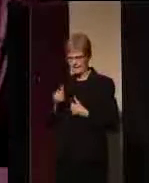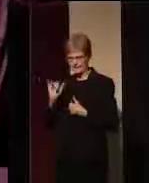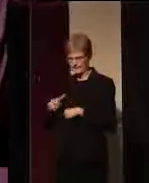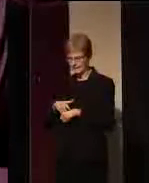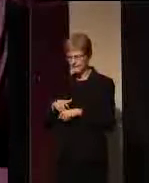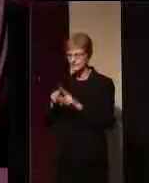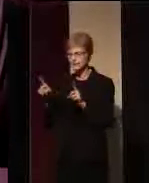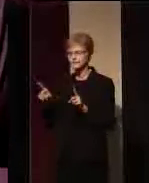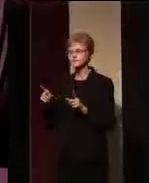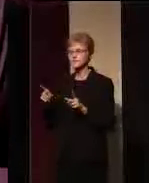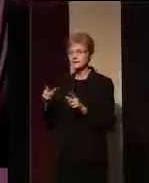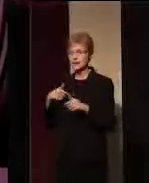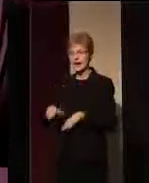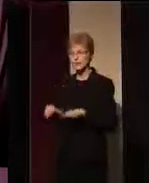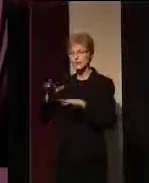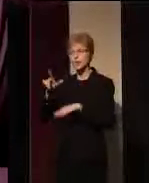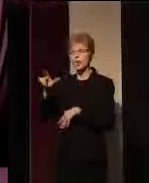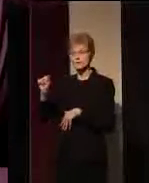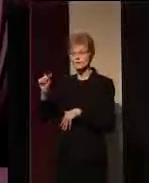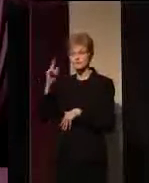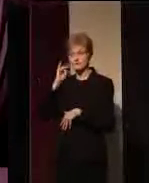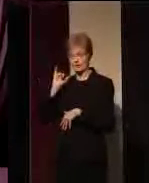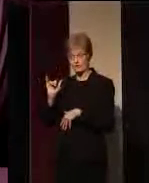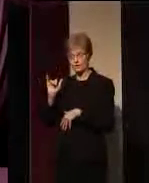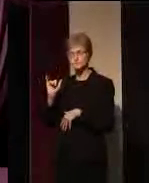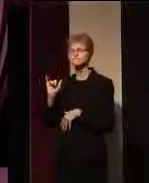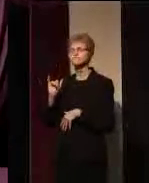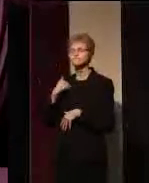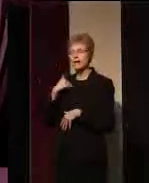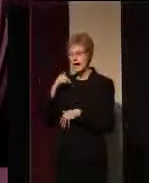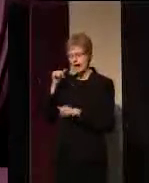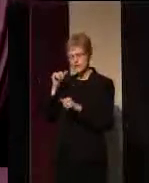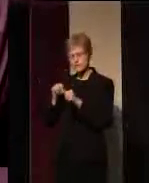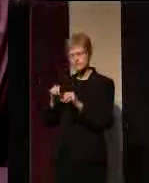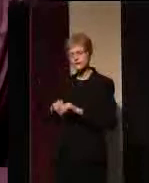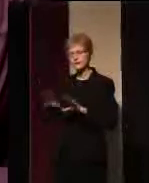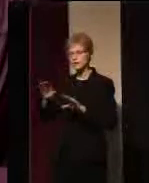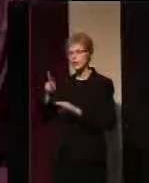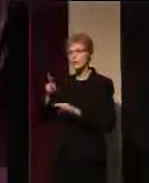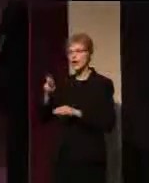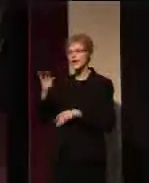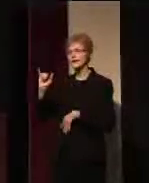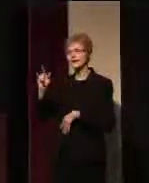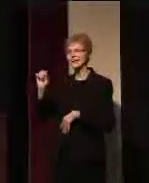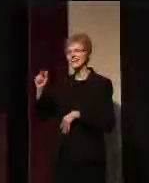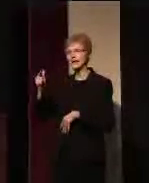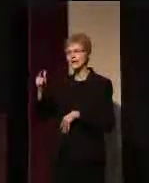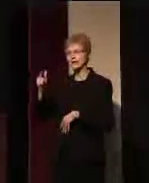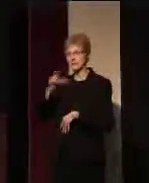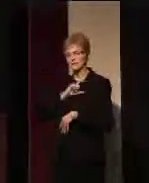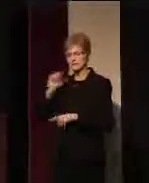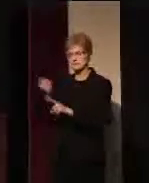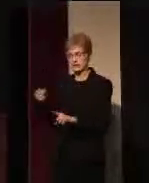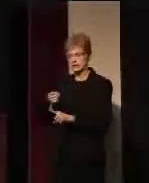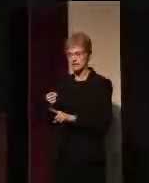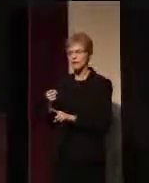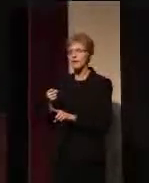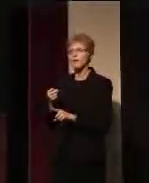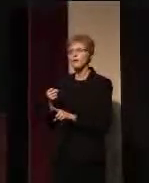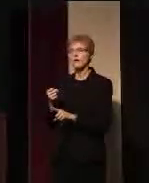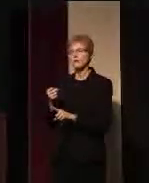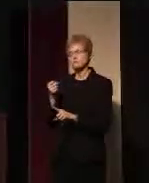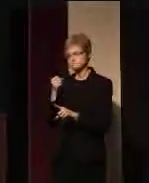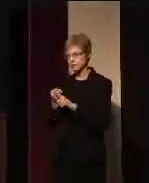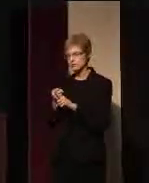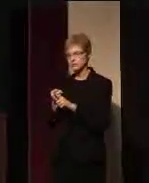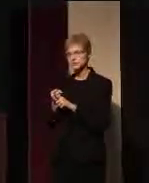happened, but I grew up in Los Angeles, and I remember very well the Rodney King beating and the changes that that brought about